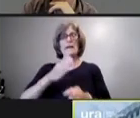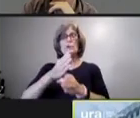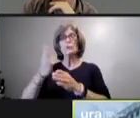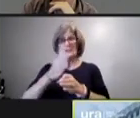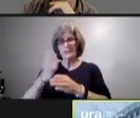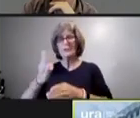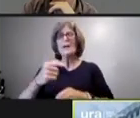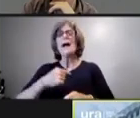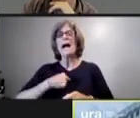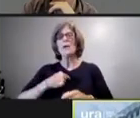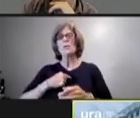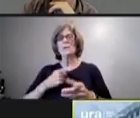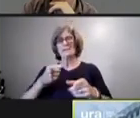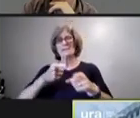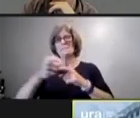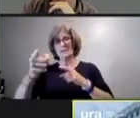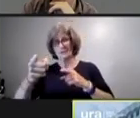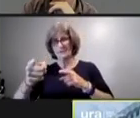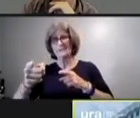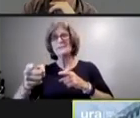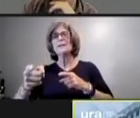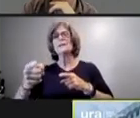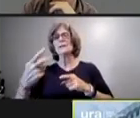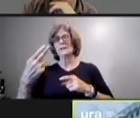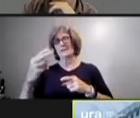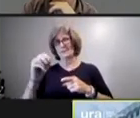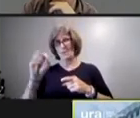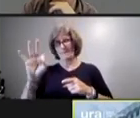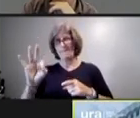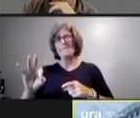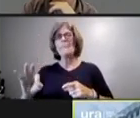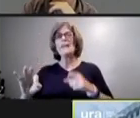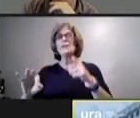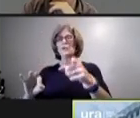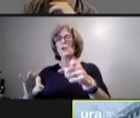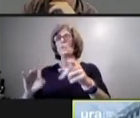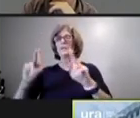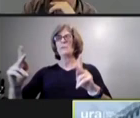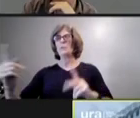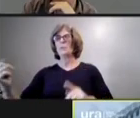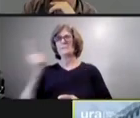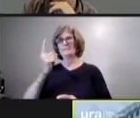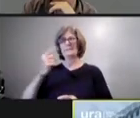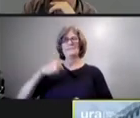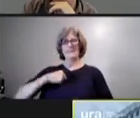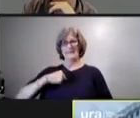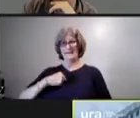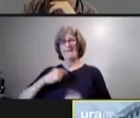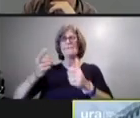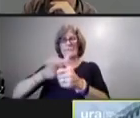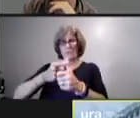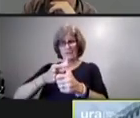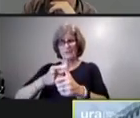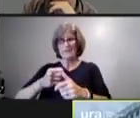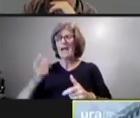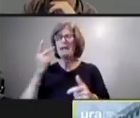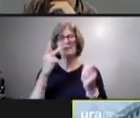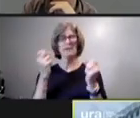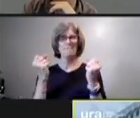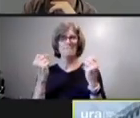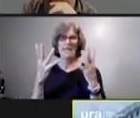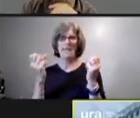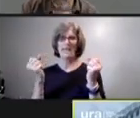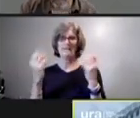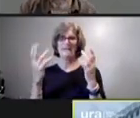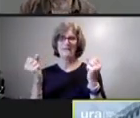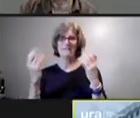specialist with the Housing Authority. So I was the first person that applicants would come and see. So I've seen hundreds of applicants come in,